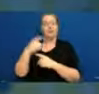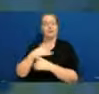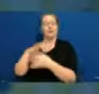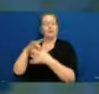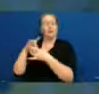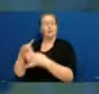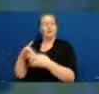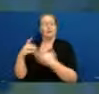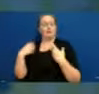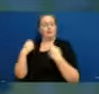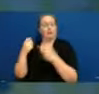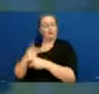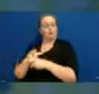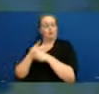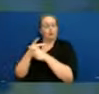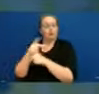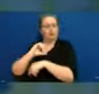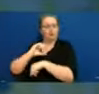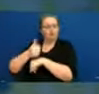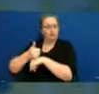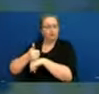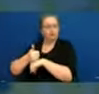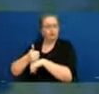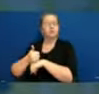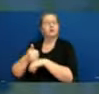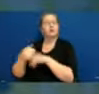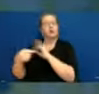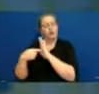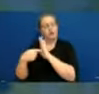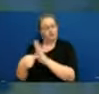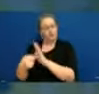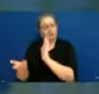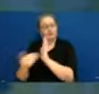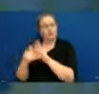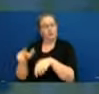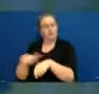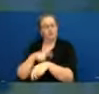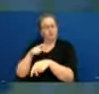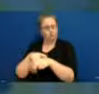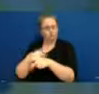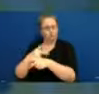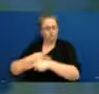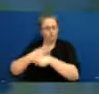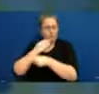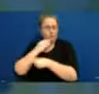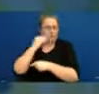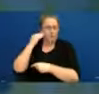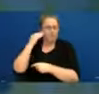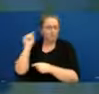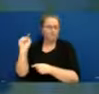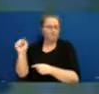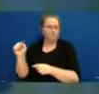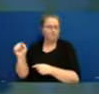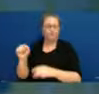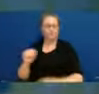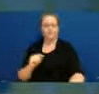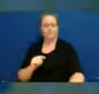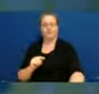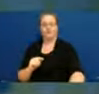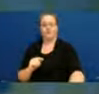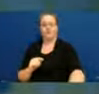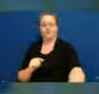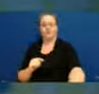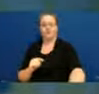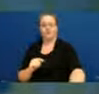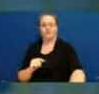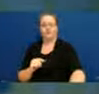age group it's related to healthcare, which again reflects transmission in our long-term care homes. So I want to